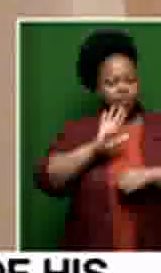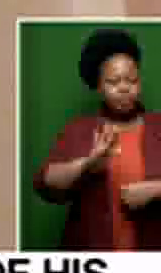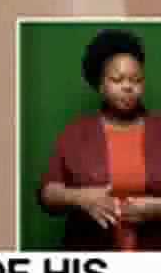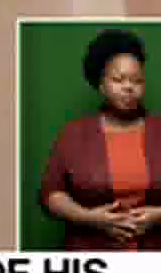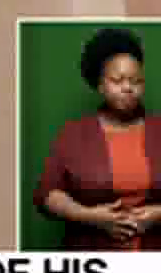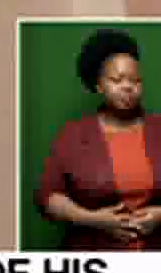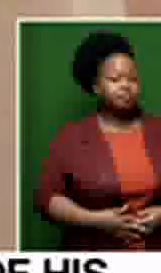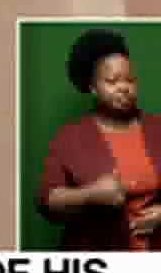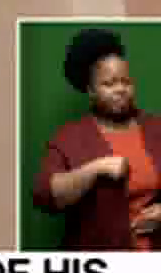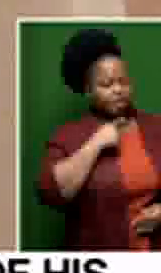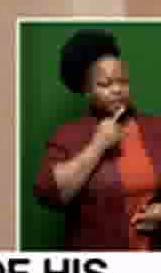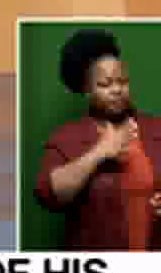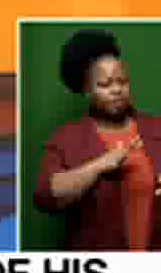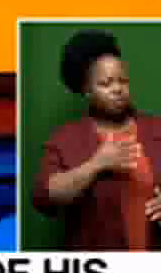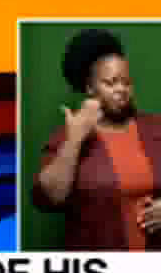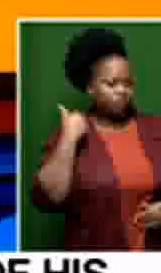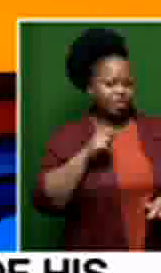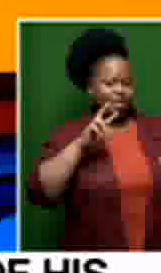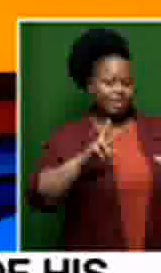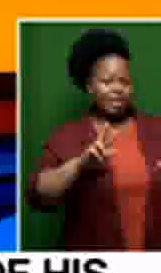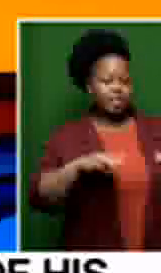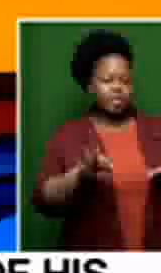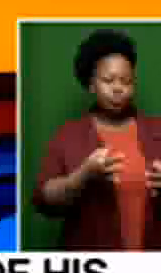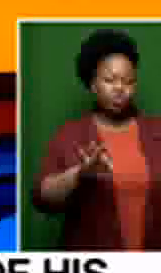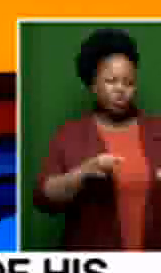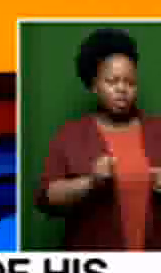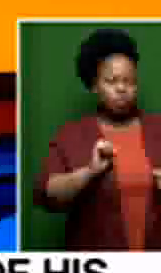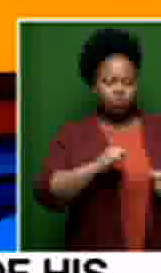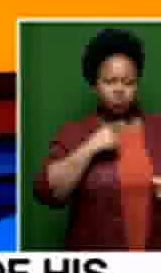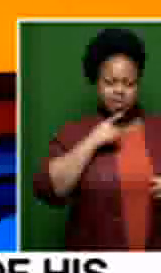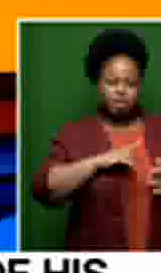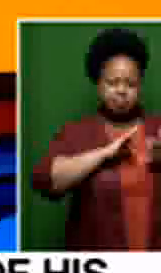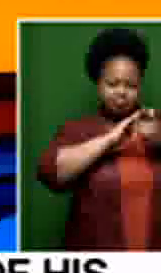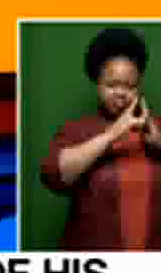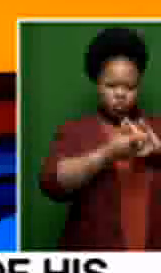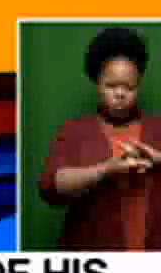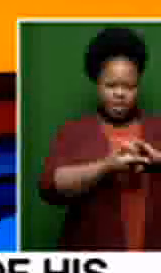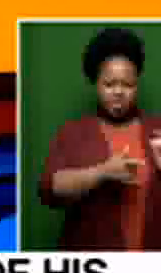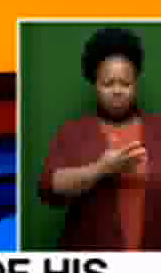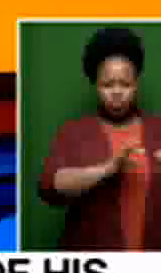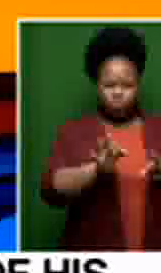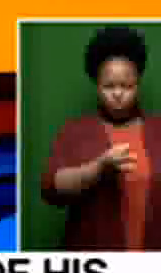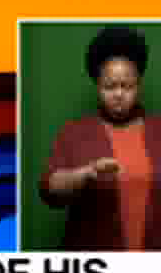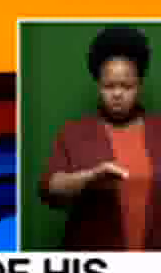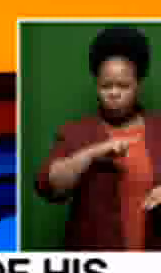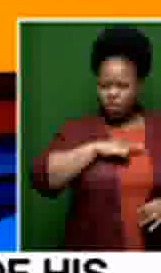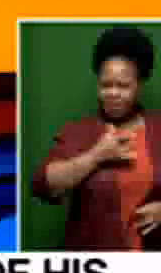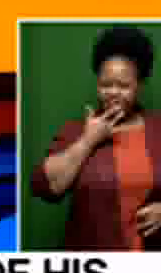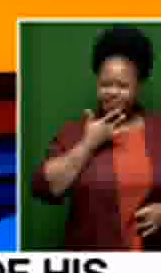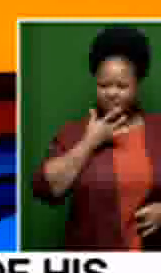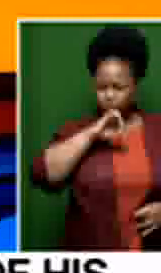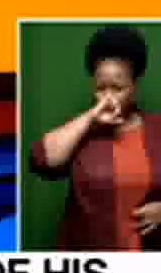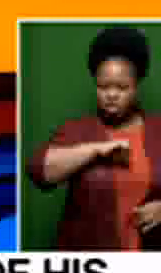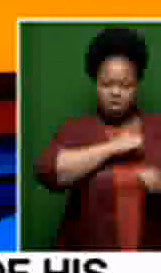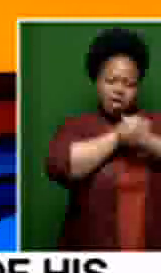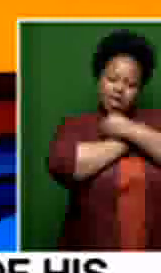and I mentioned earlier on that this 8-track EP is described as intimate and a romantic project. So what is it about love that